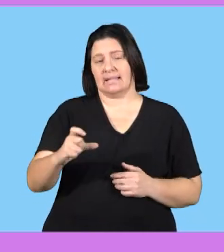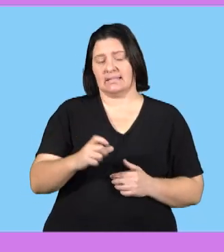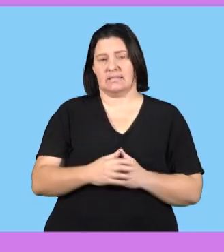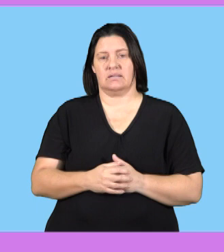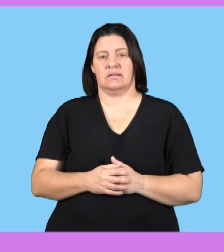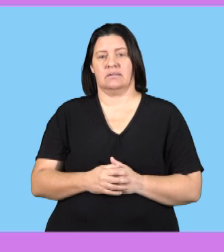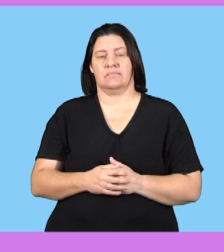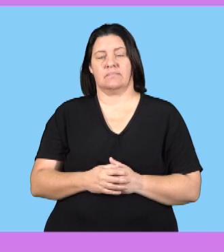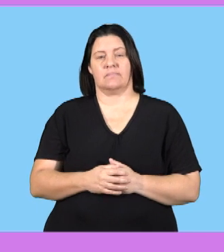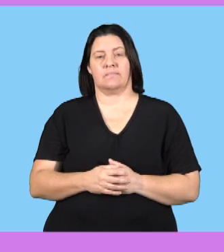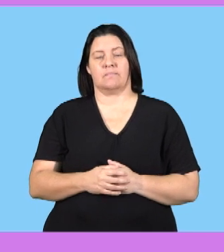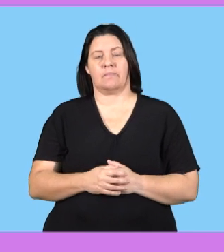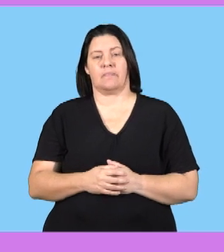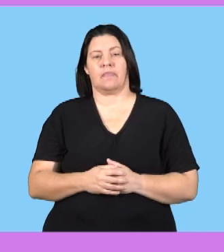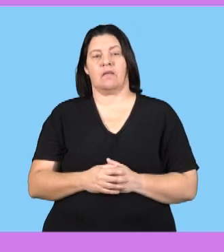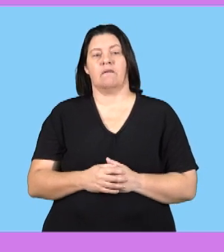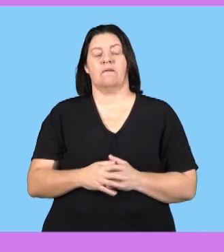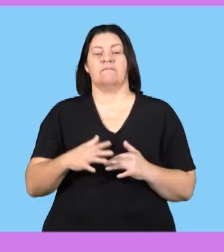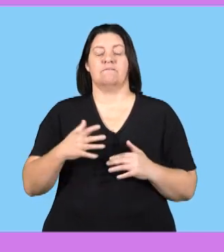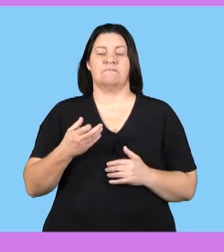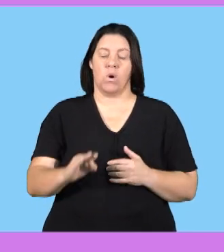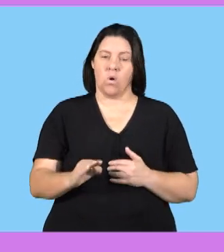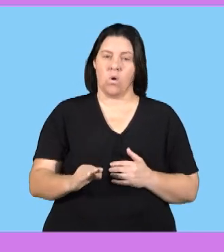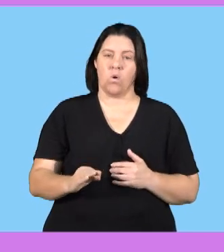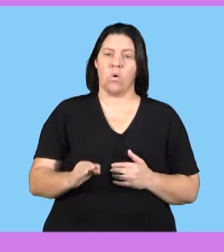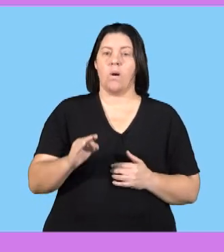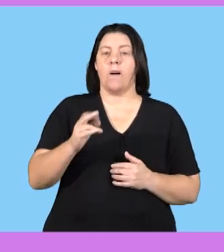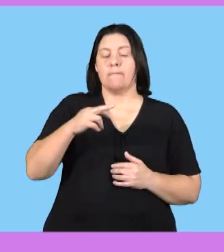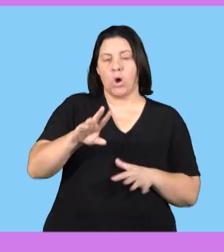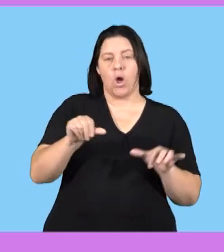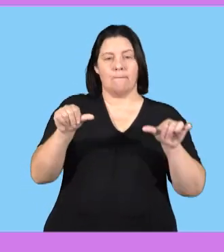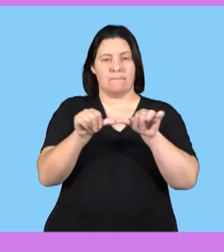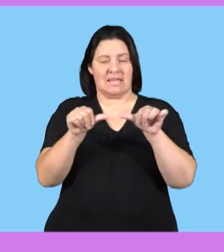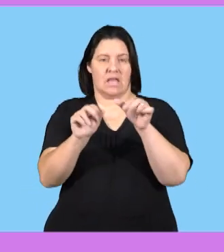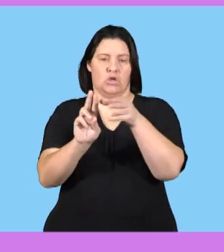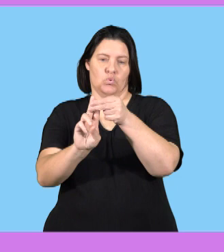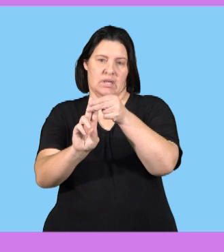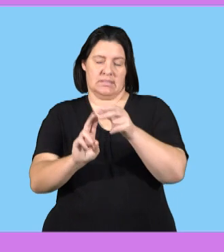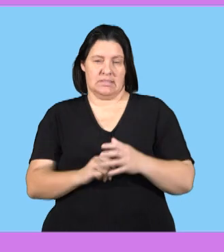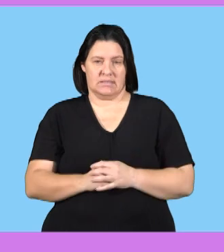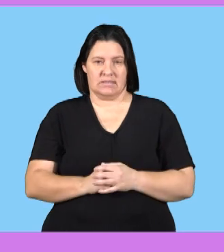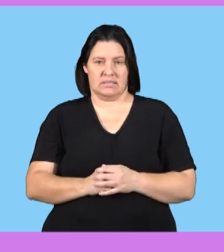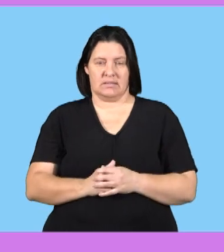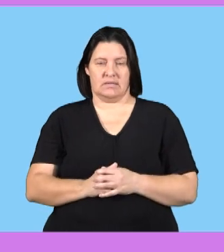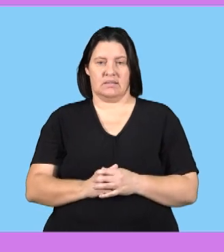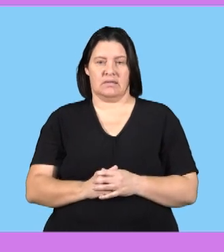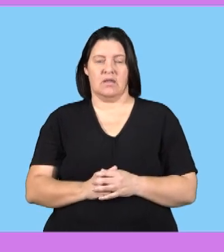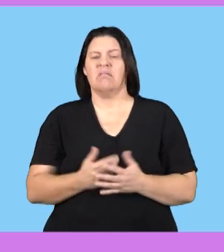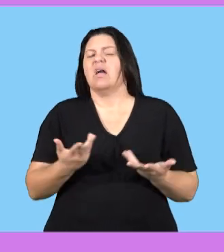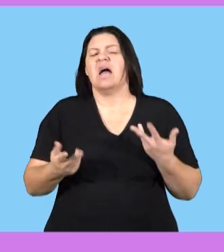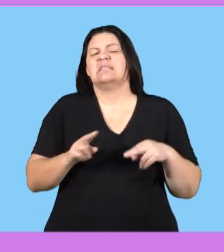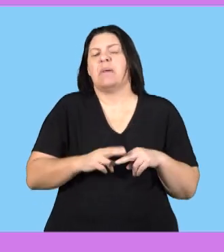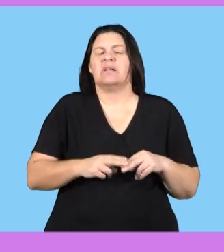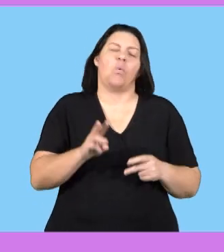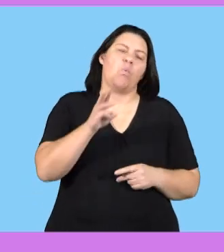cents. All right, so that is for per measuring unit, depending on what we're working